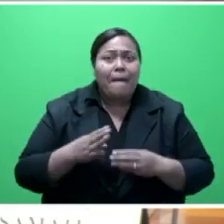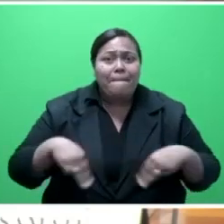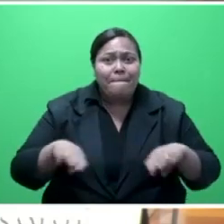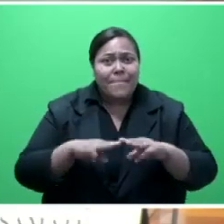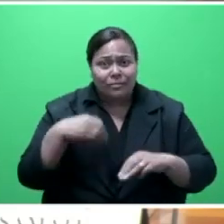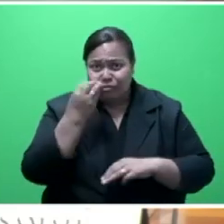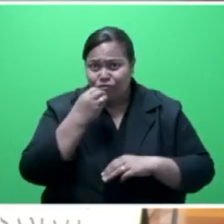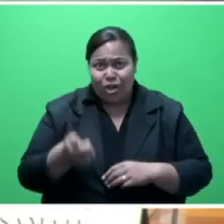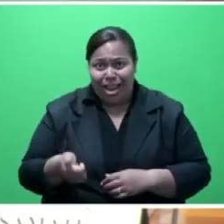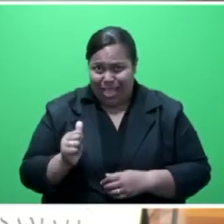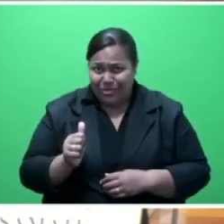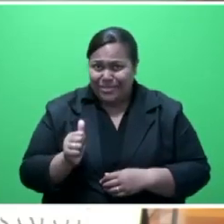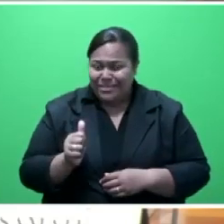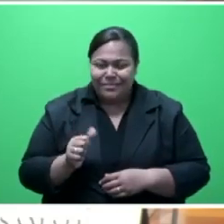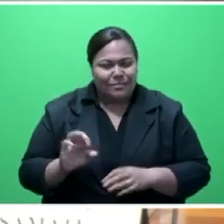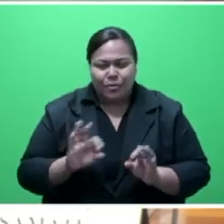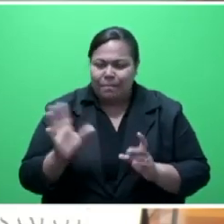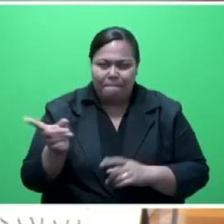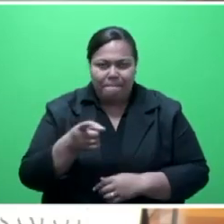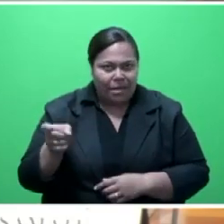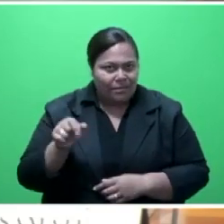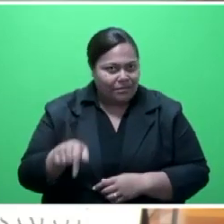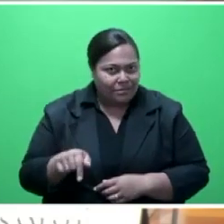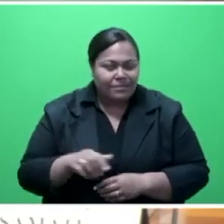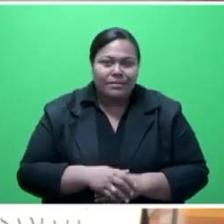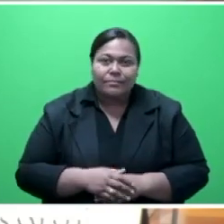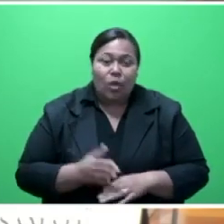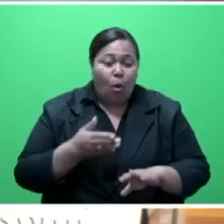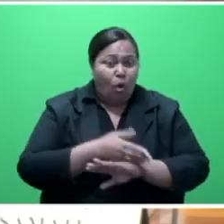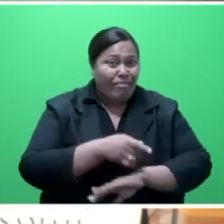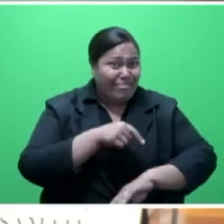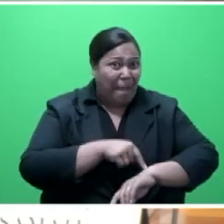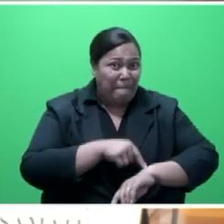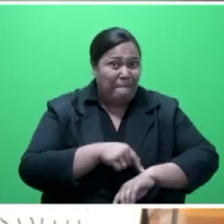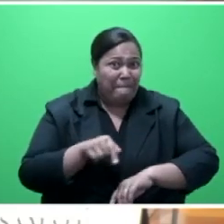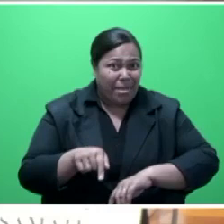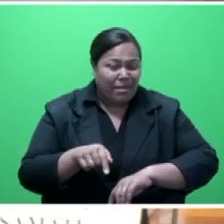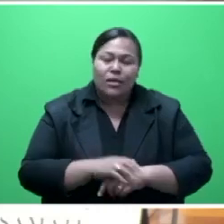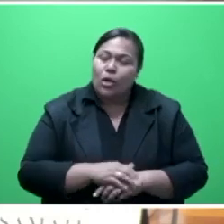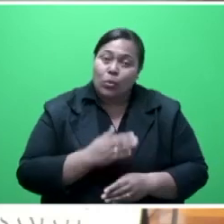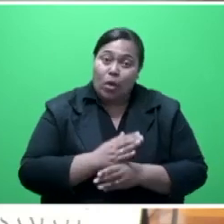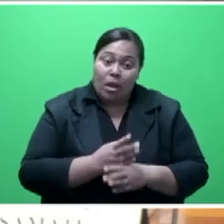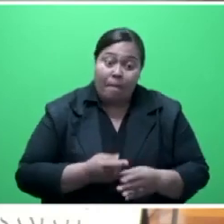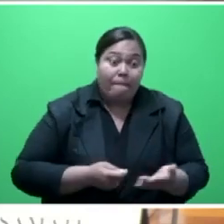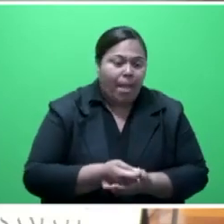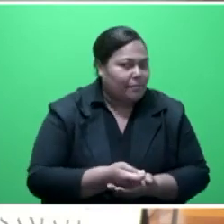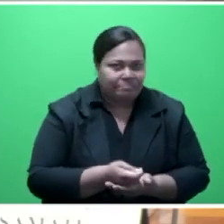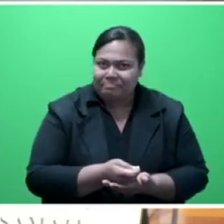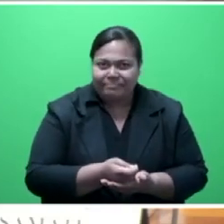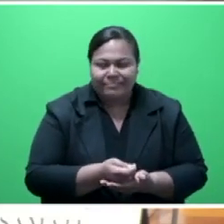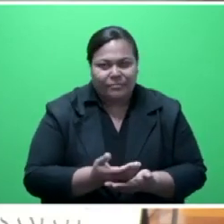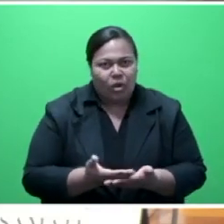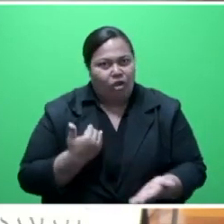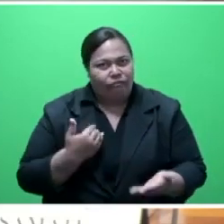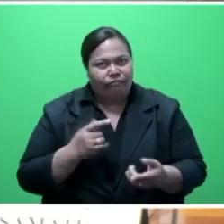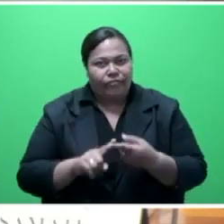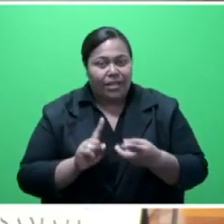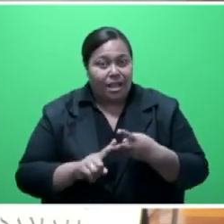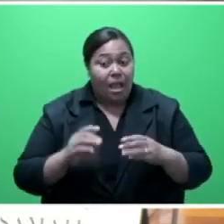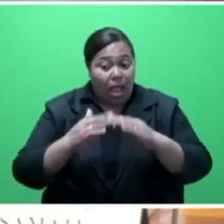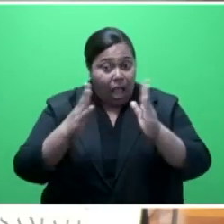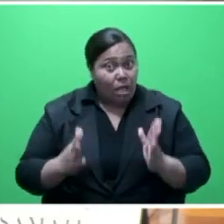of paying overtime, we'll be giving time off in lieu of overtime. We'll be suspending the rural housing allowance,